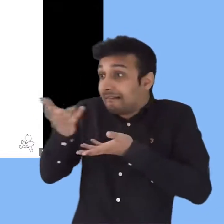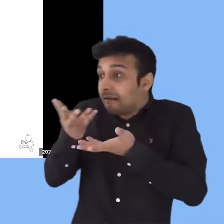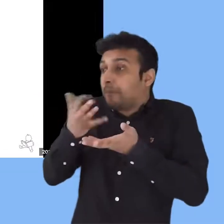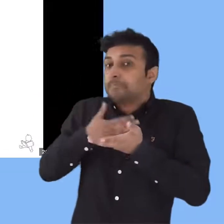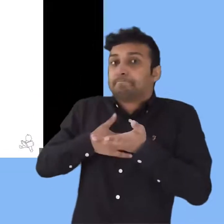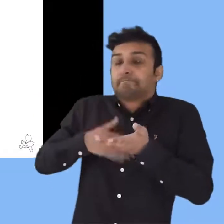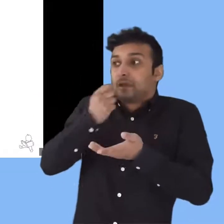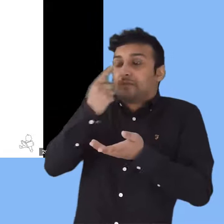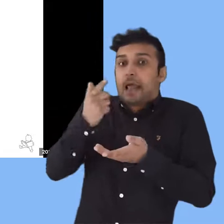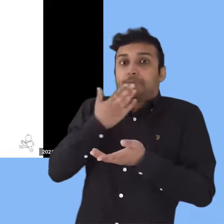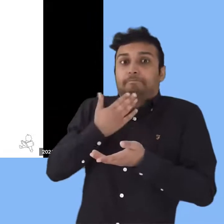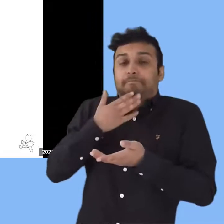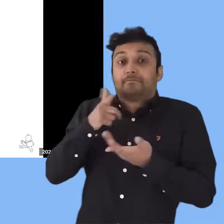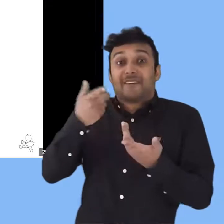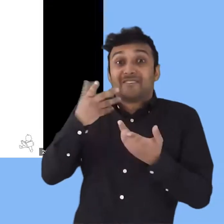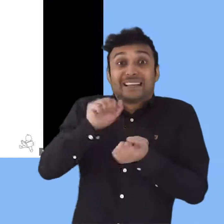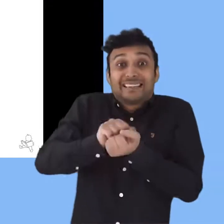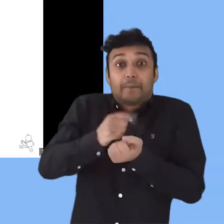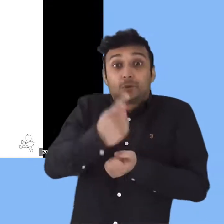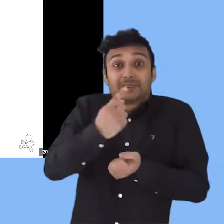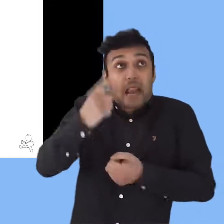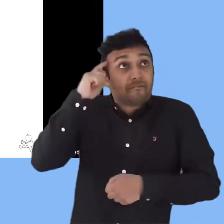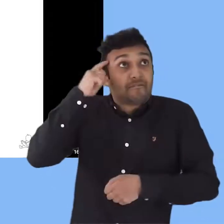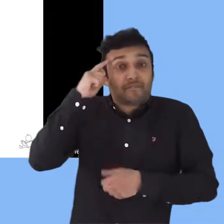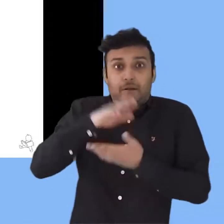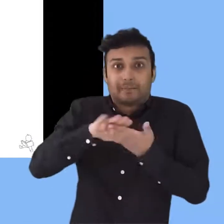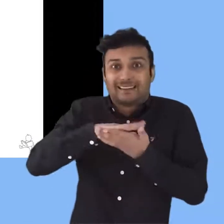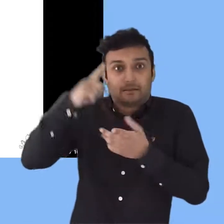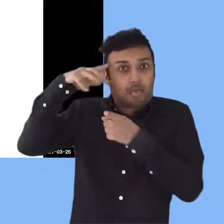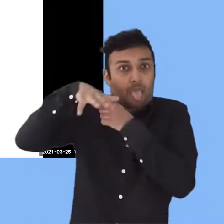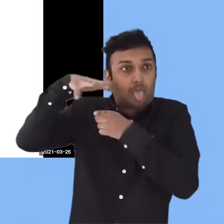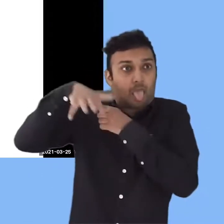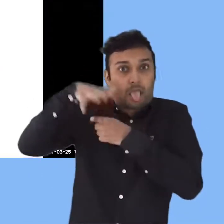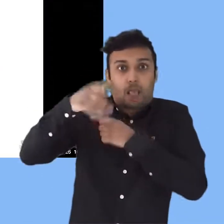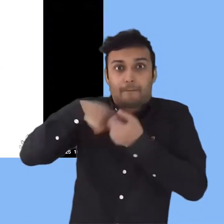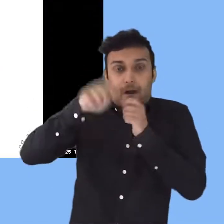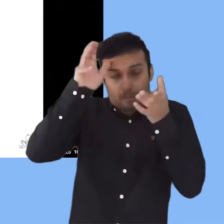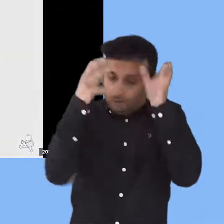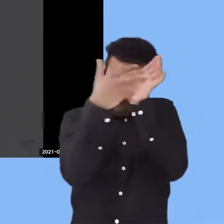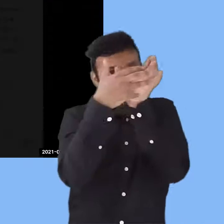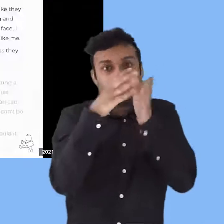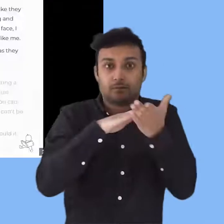prejudice and discrimination, which ultimately can affect their educational attainment in later life.